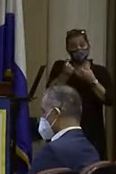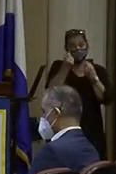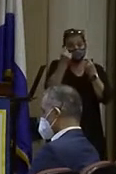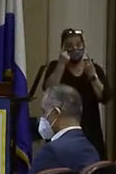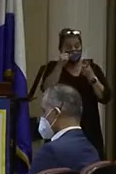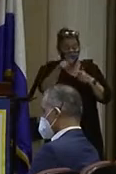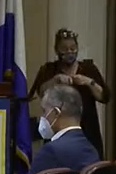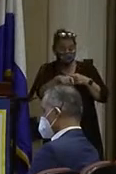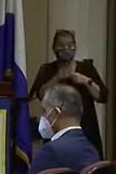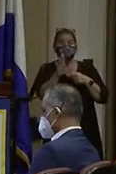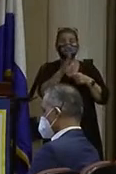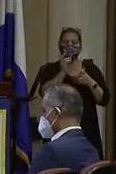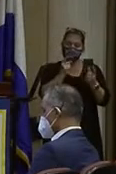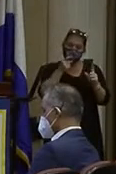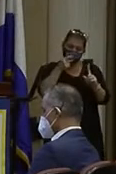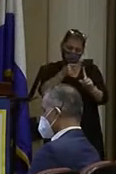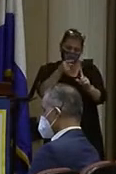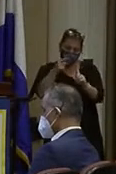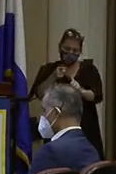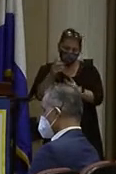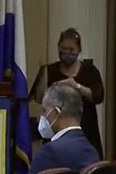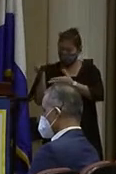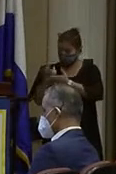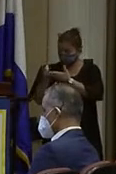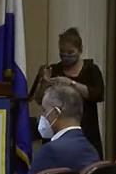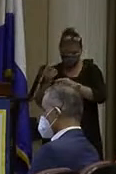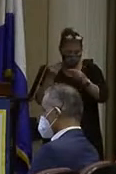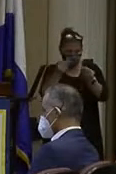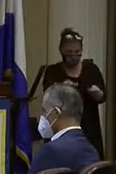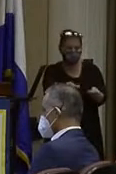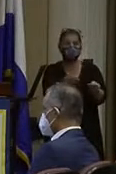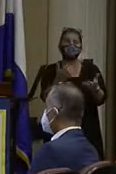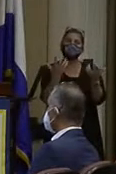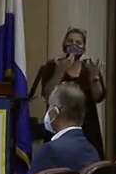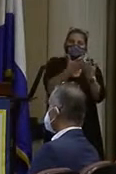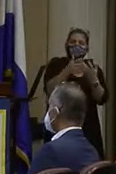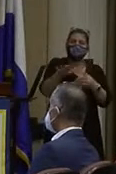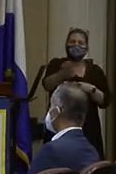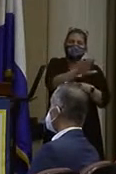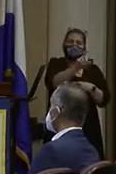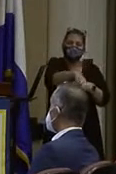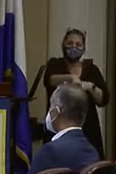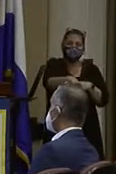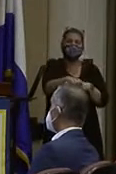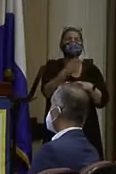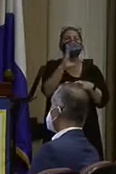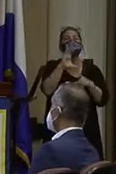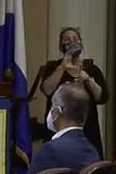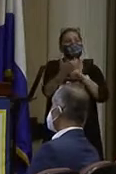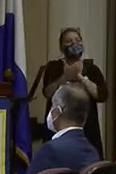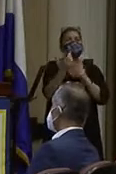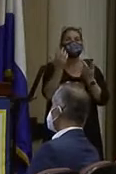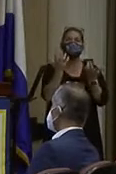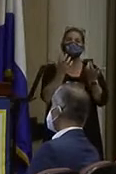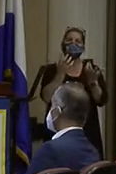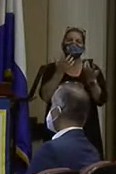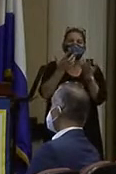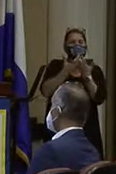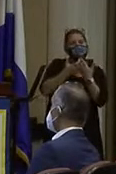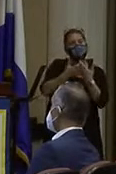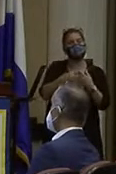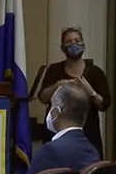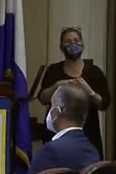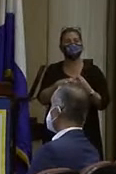seniors and then targeting resources to them, ensuring that programming is accessible, culturally relevant, and translated if